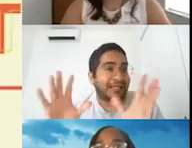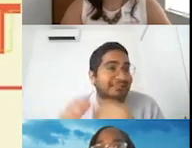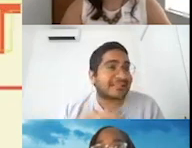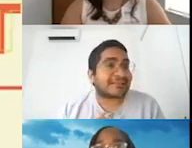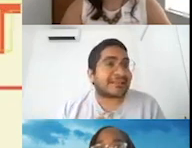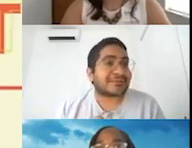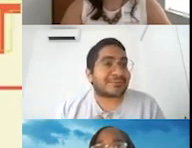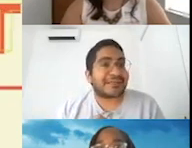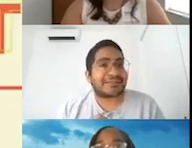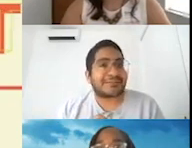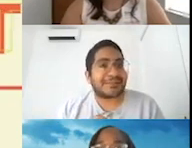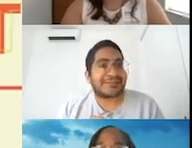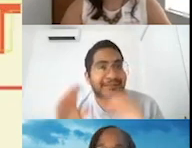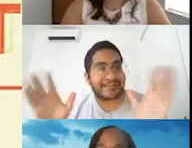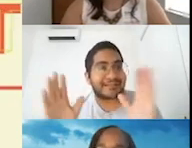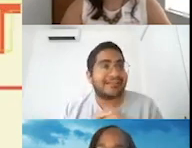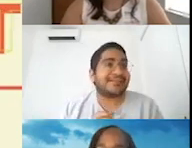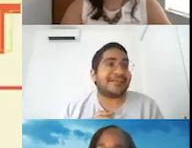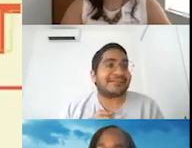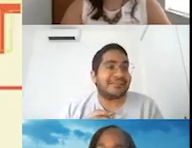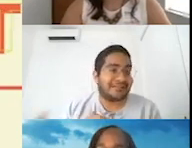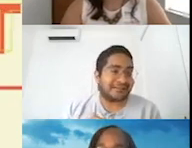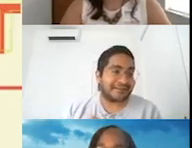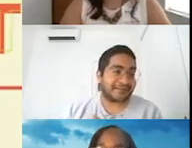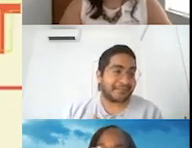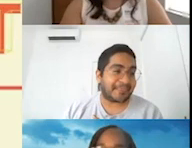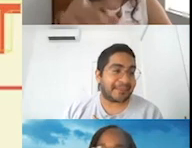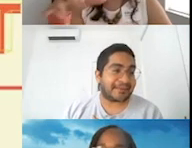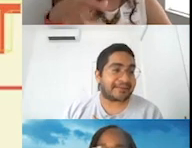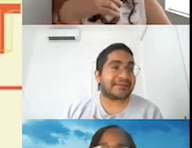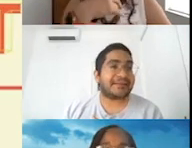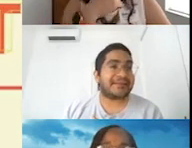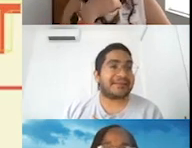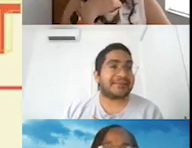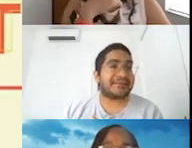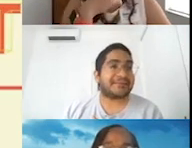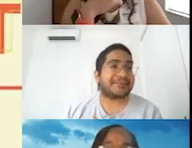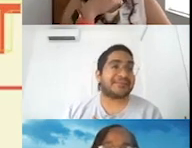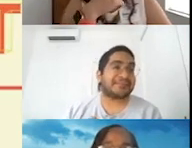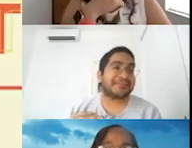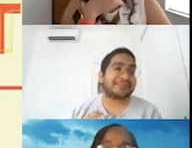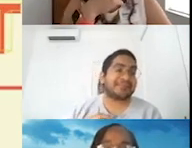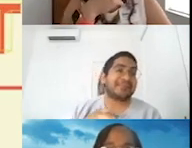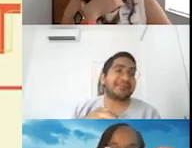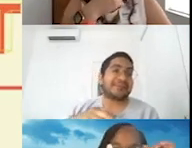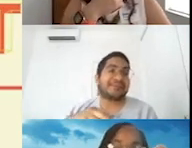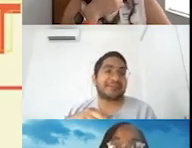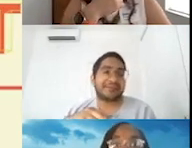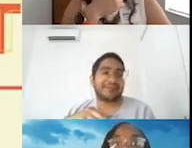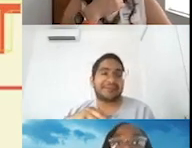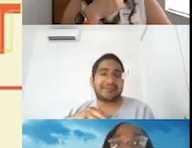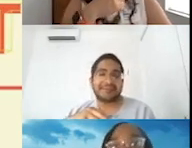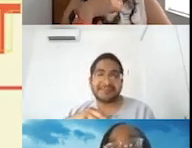So yeah, I guess that was my two bits, but yes. Another thing that a lot of people think about when it comes to